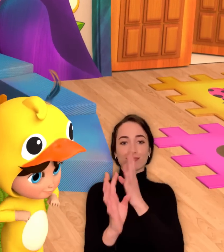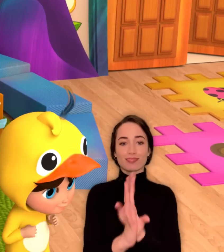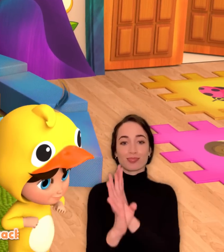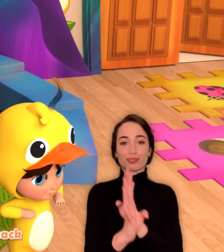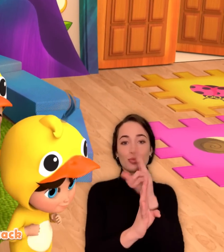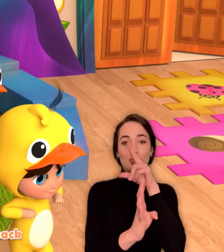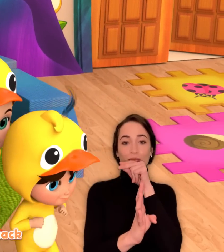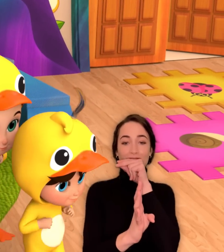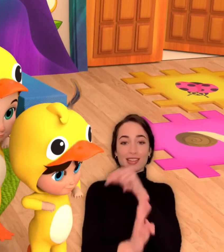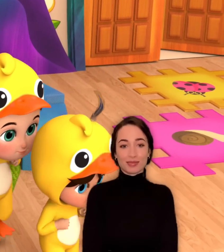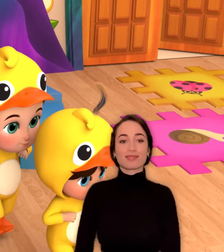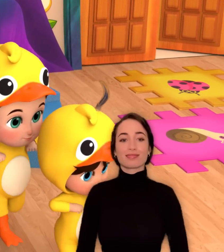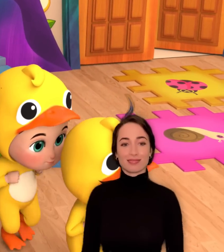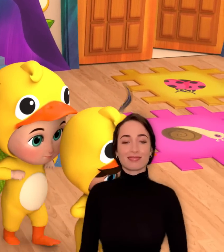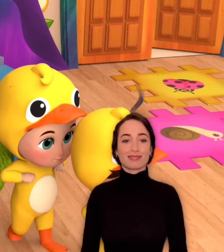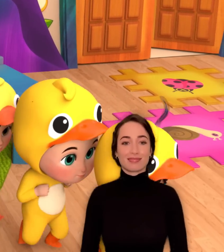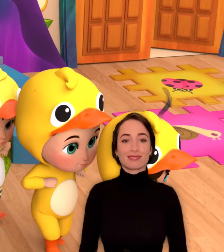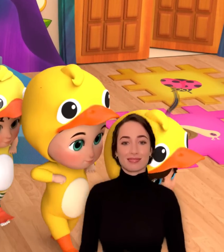others with the quack quack